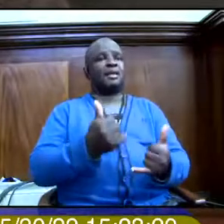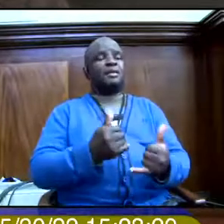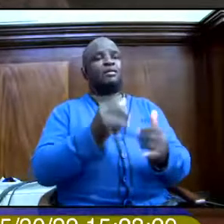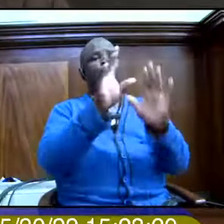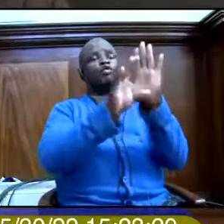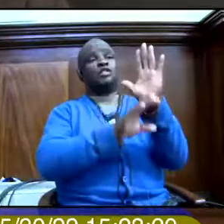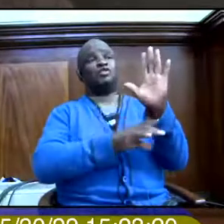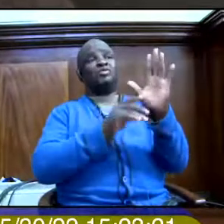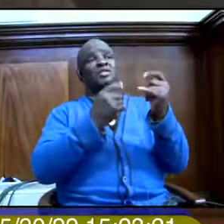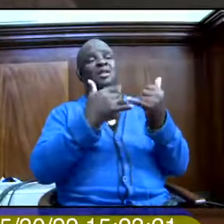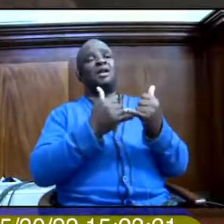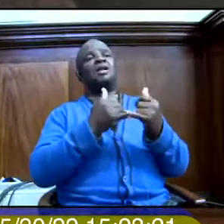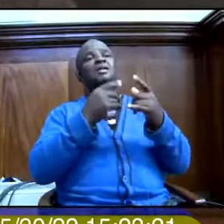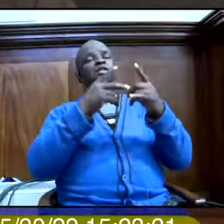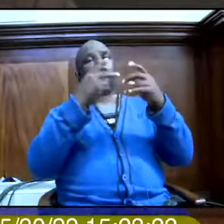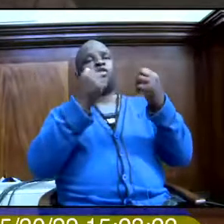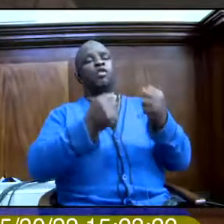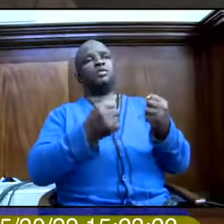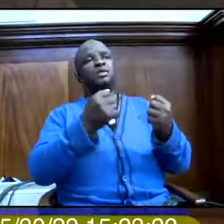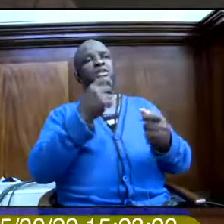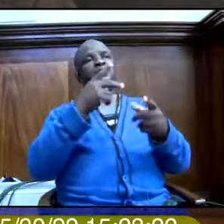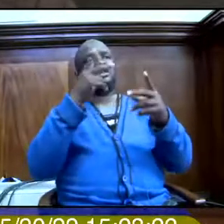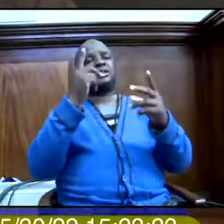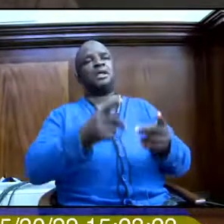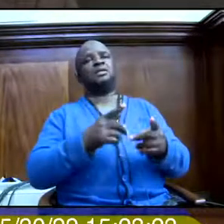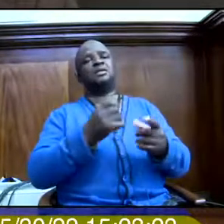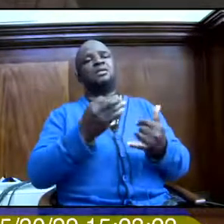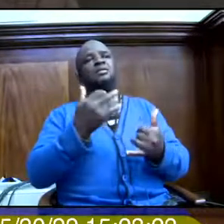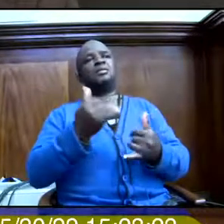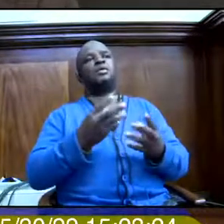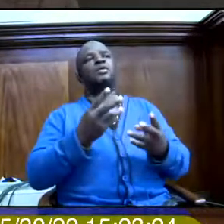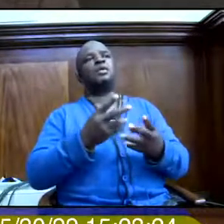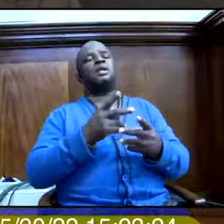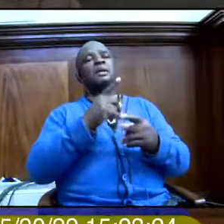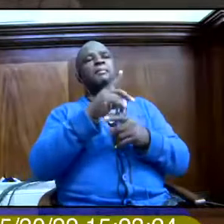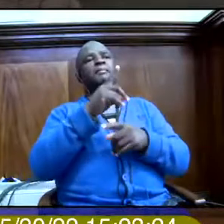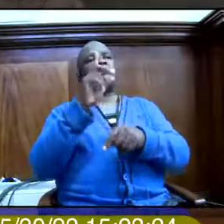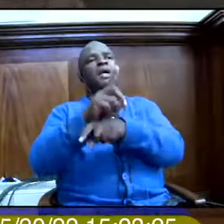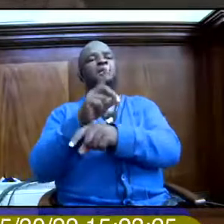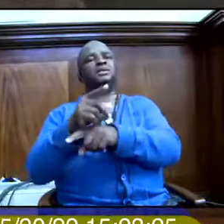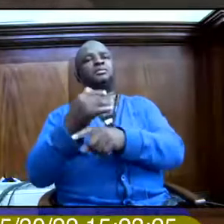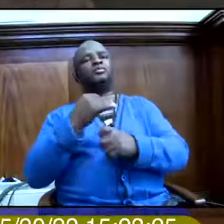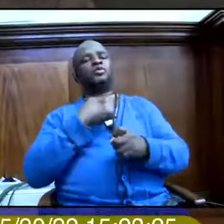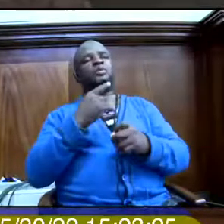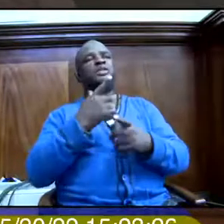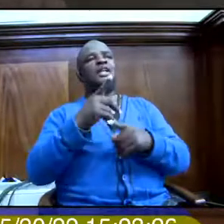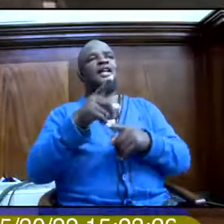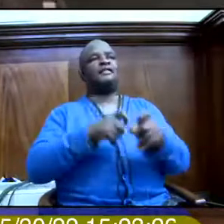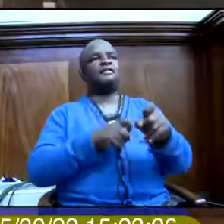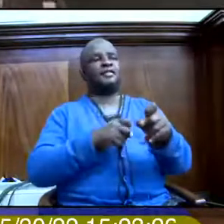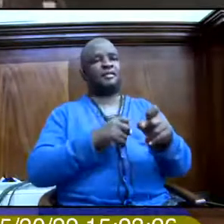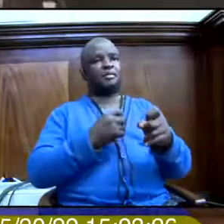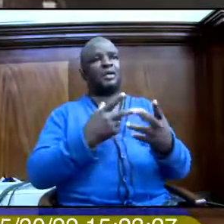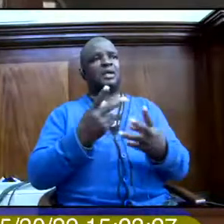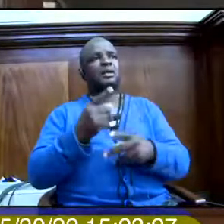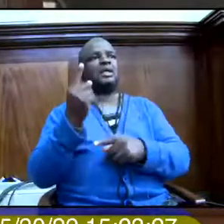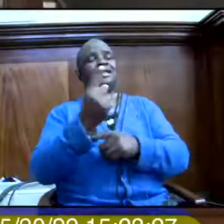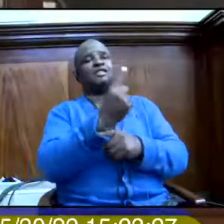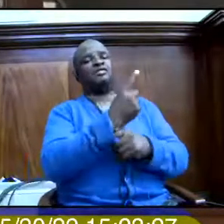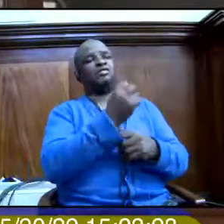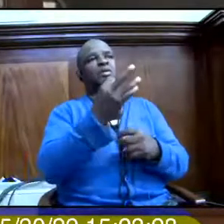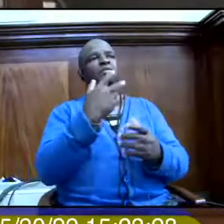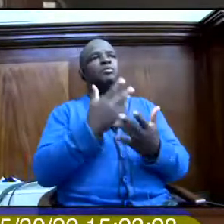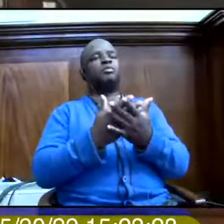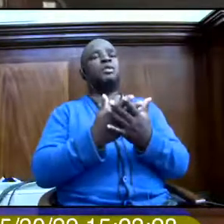ruling challenging the party system of undermining the right of individual to contest election could